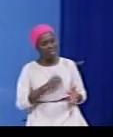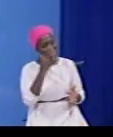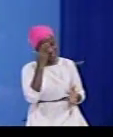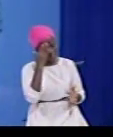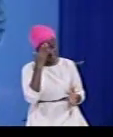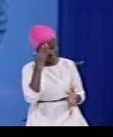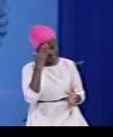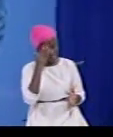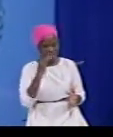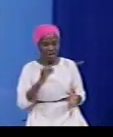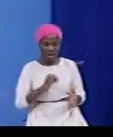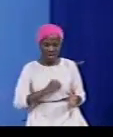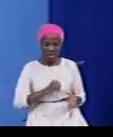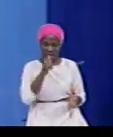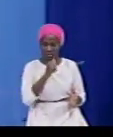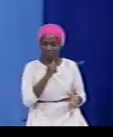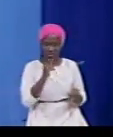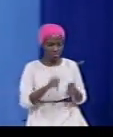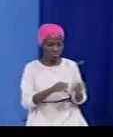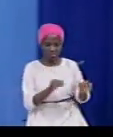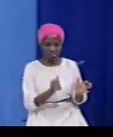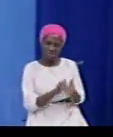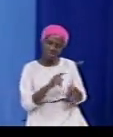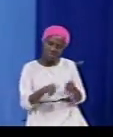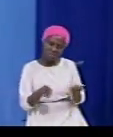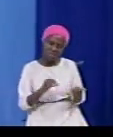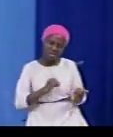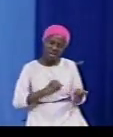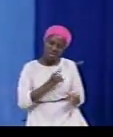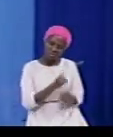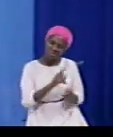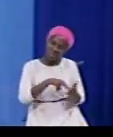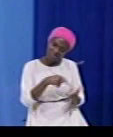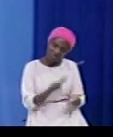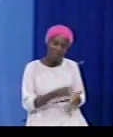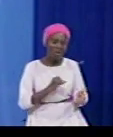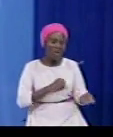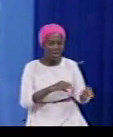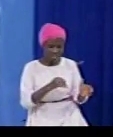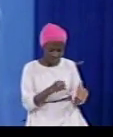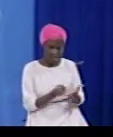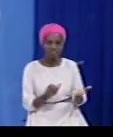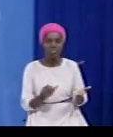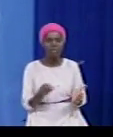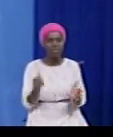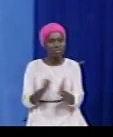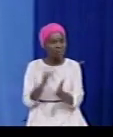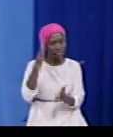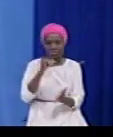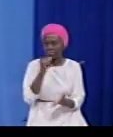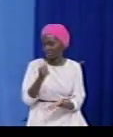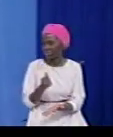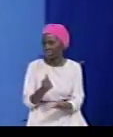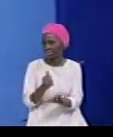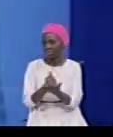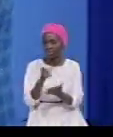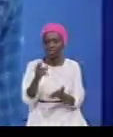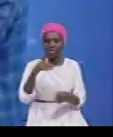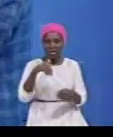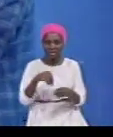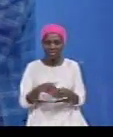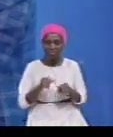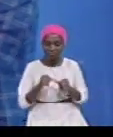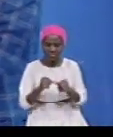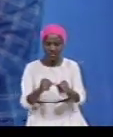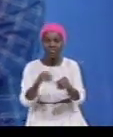I'm not doing it. That doesn't bring blessing. And that doesn't bring stability and steadfastness in the kingdom of God.